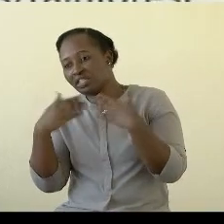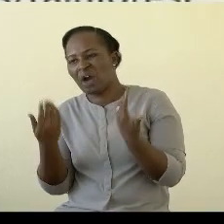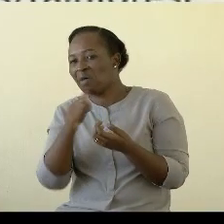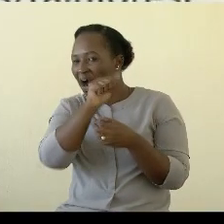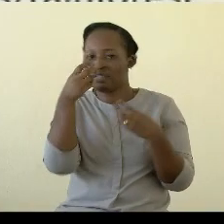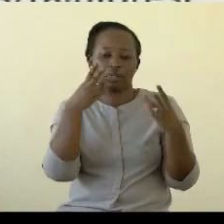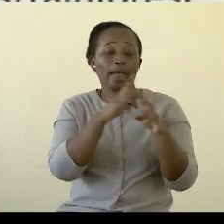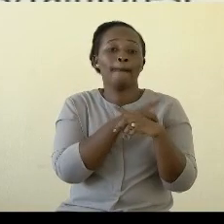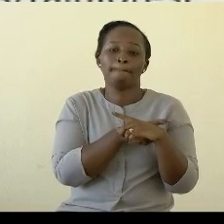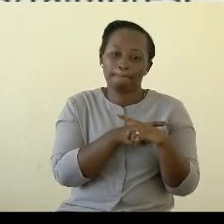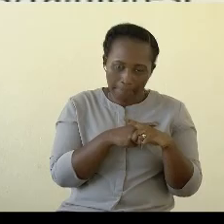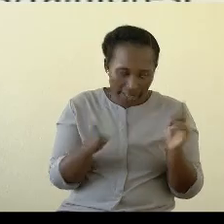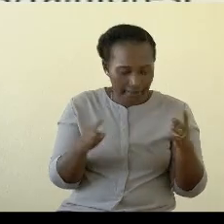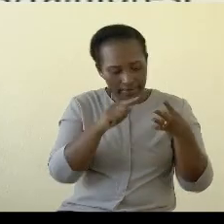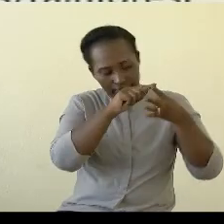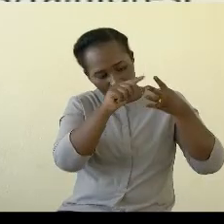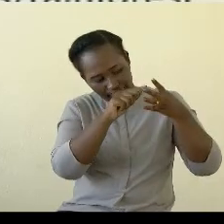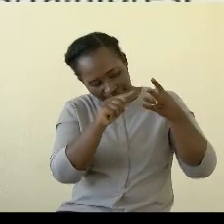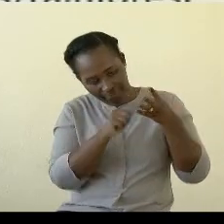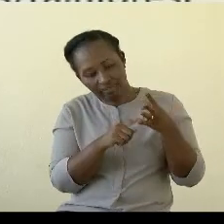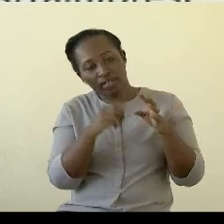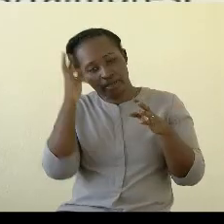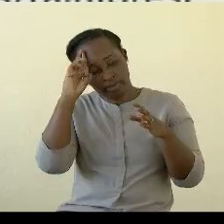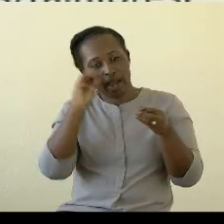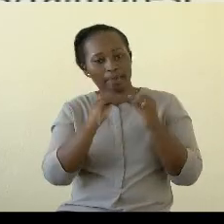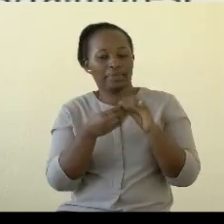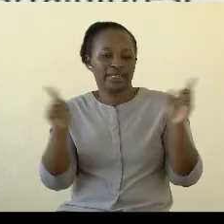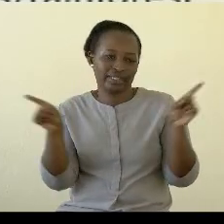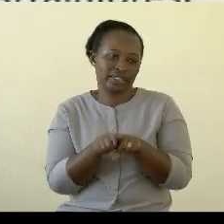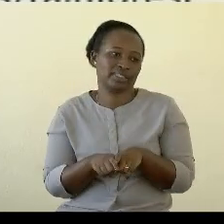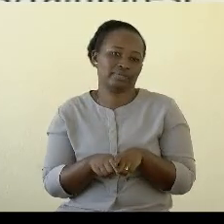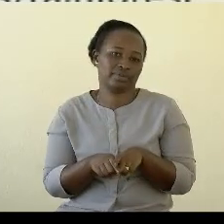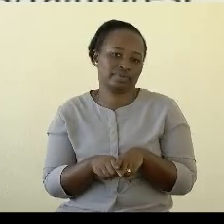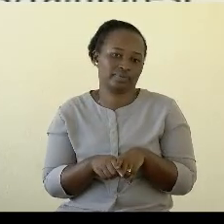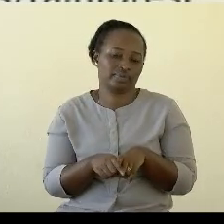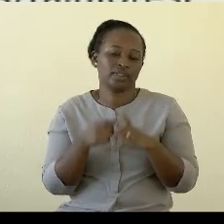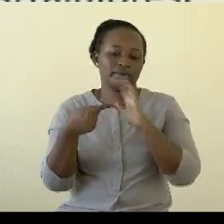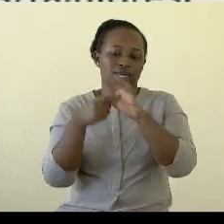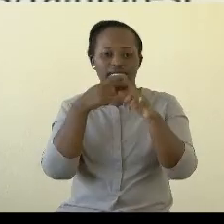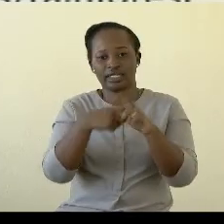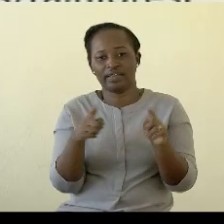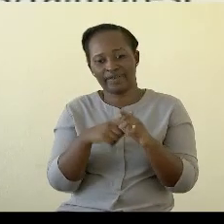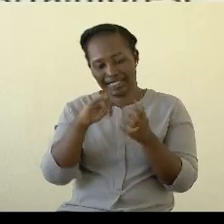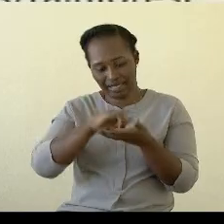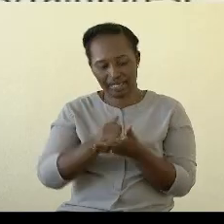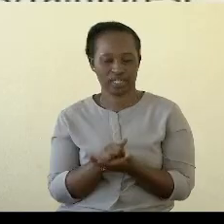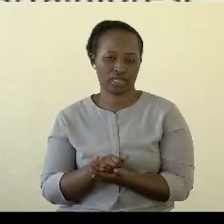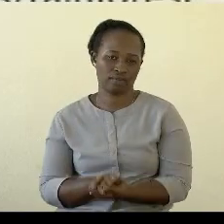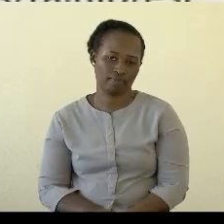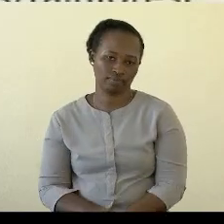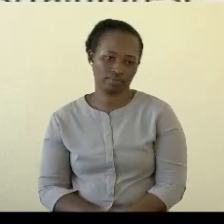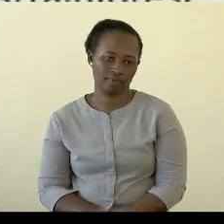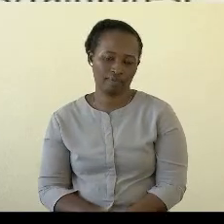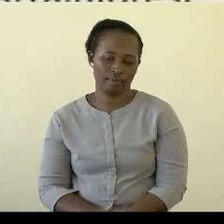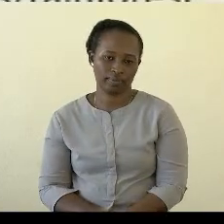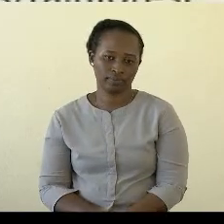but the marks remain the same. It's just showing you the diverse nature in which we can respond to the question.